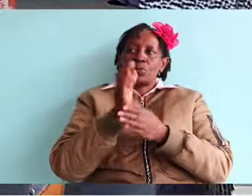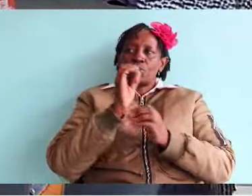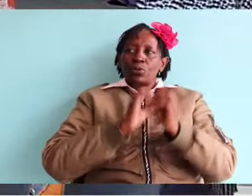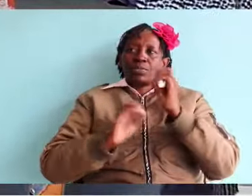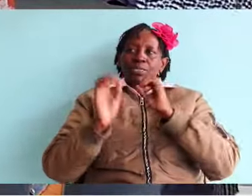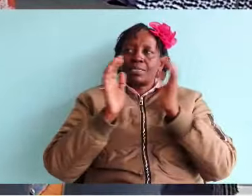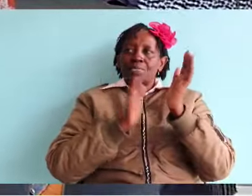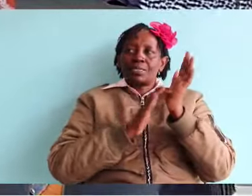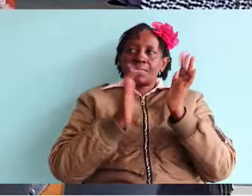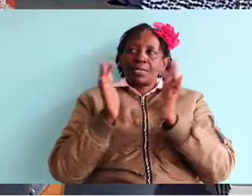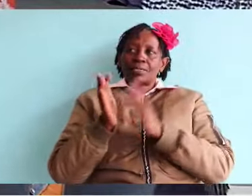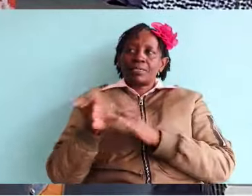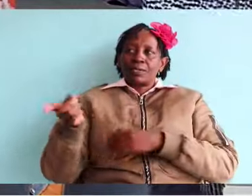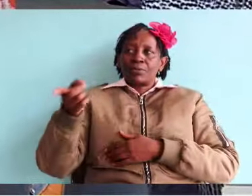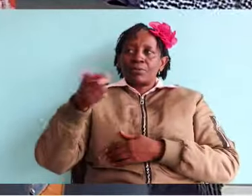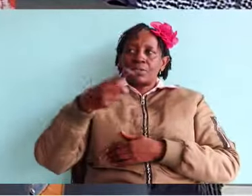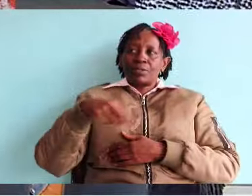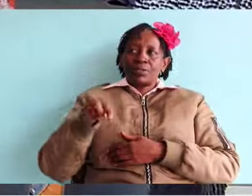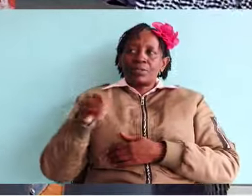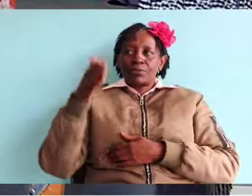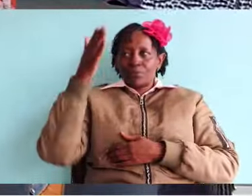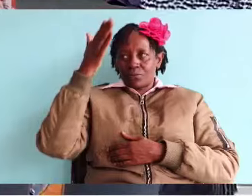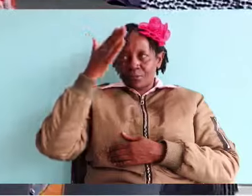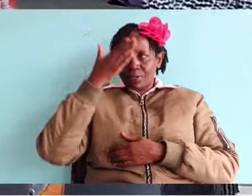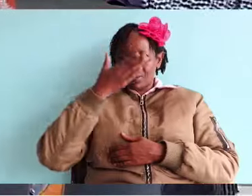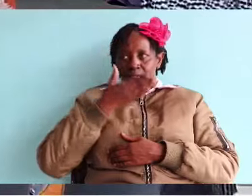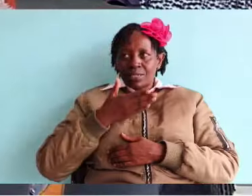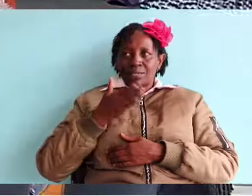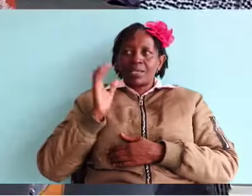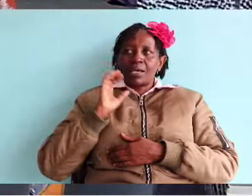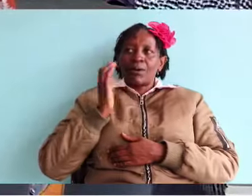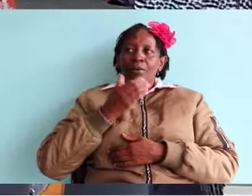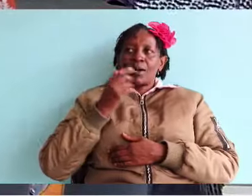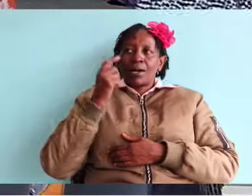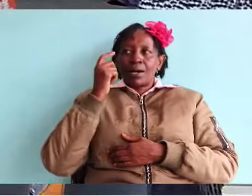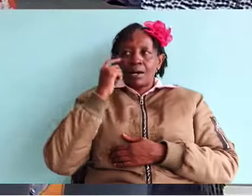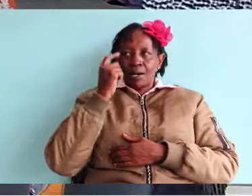Oh Jesus, we turn our eyes to You.